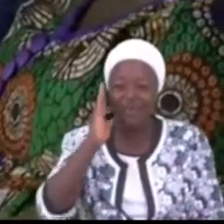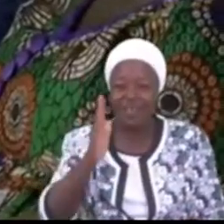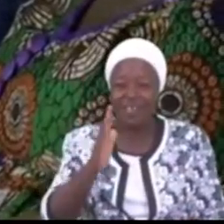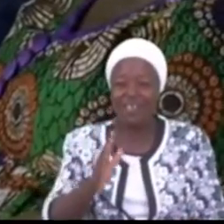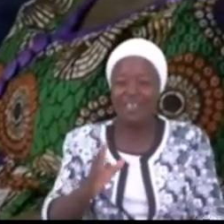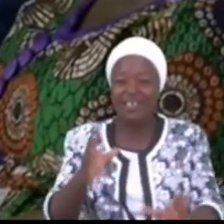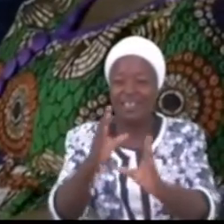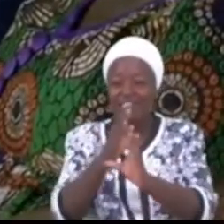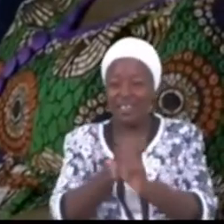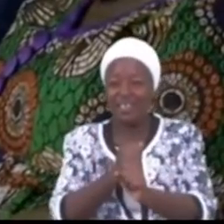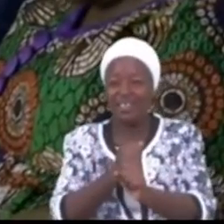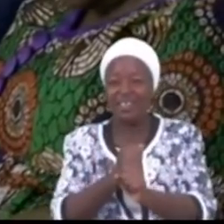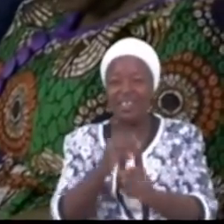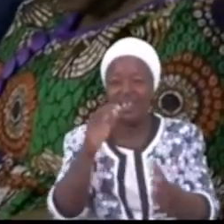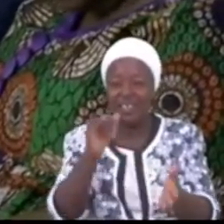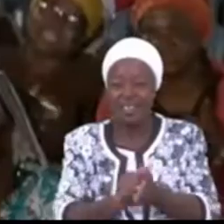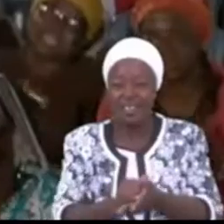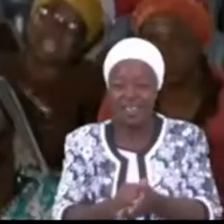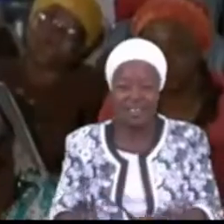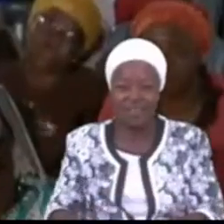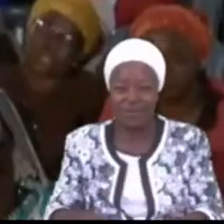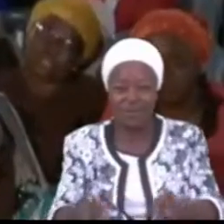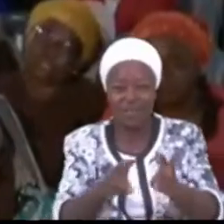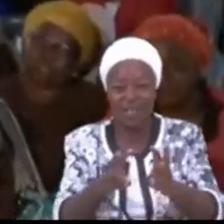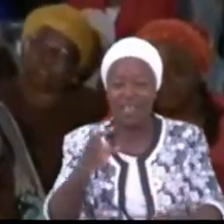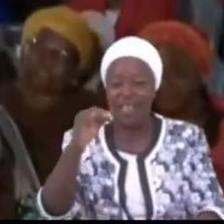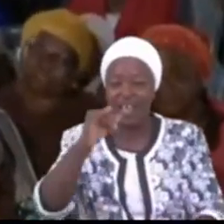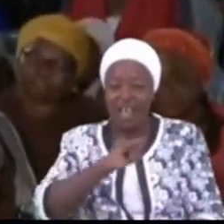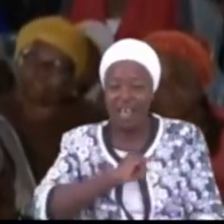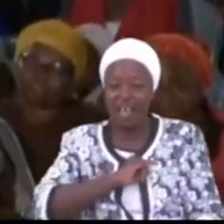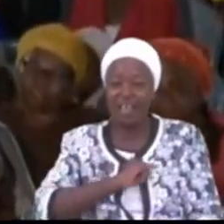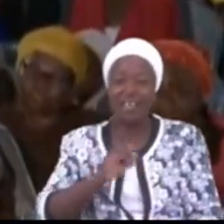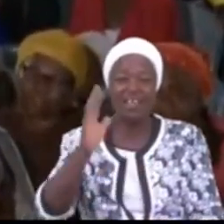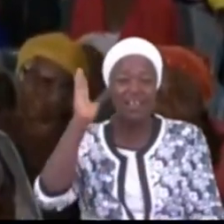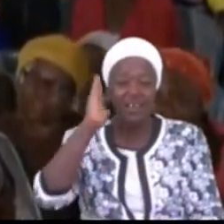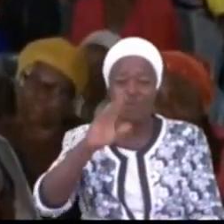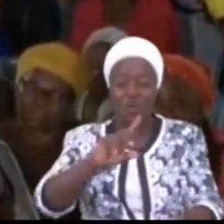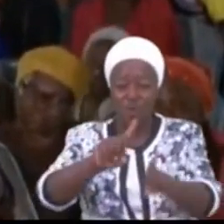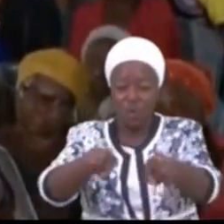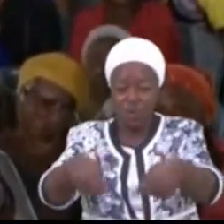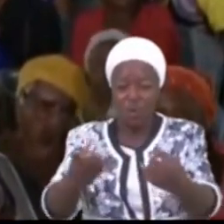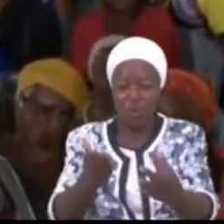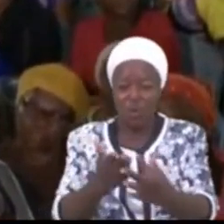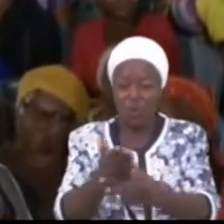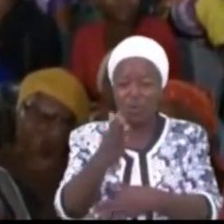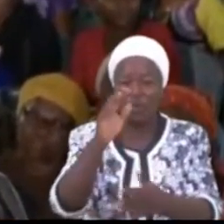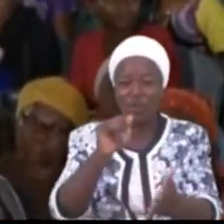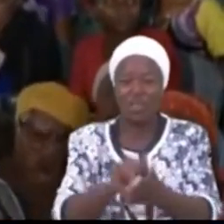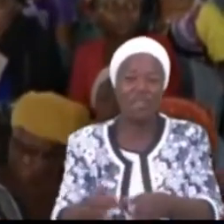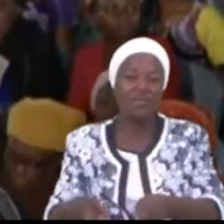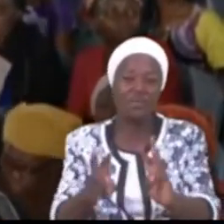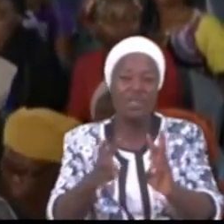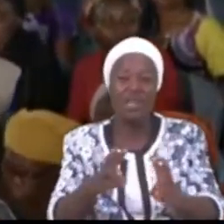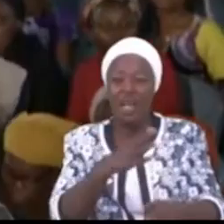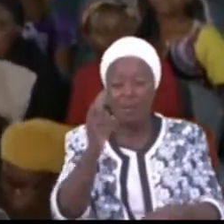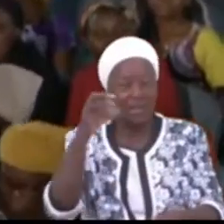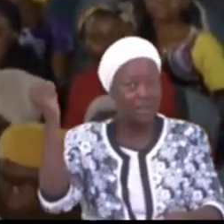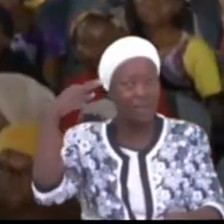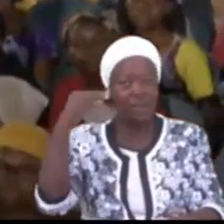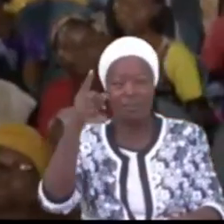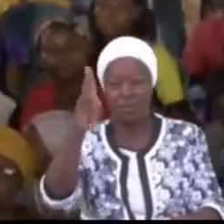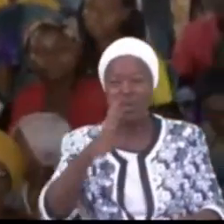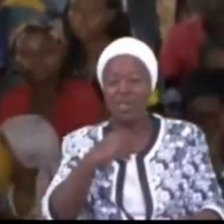Say it aloud. And by the grace of God, in the strength of the Lord, by the provision of the